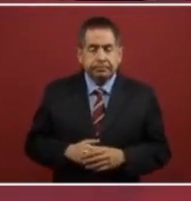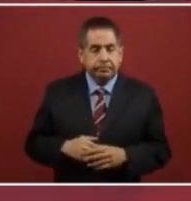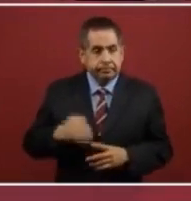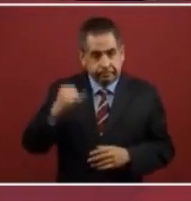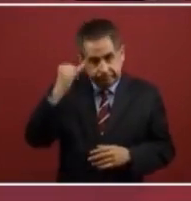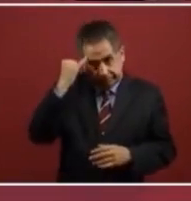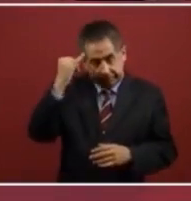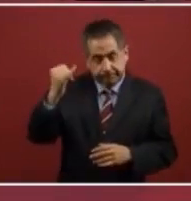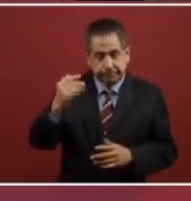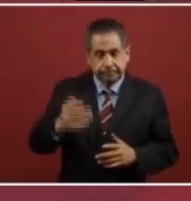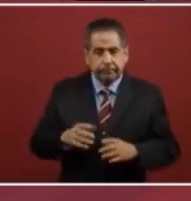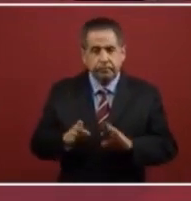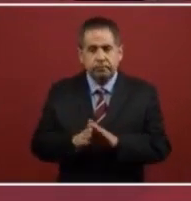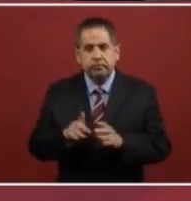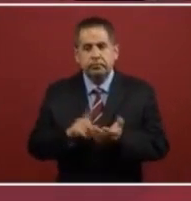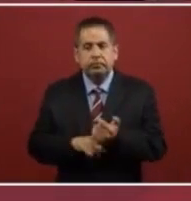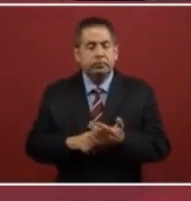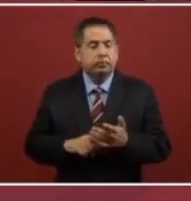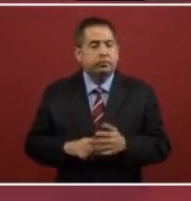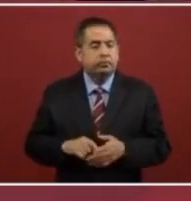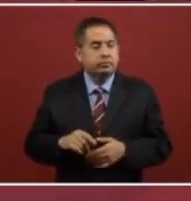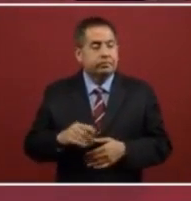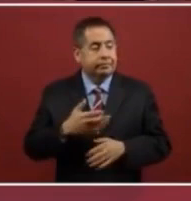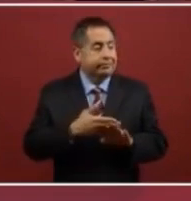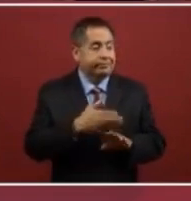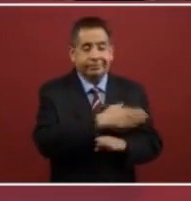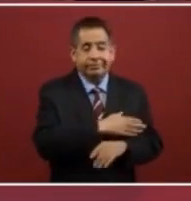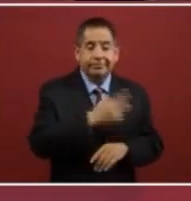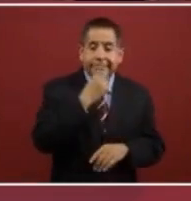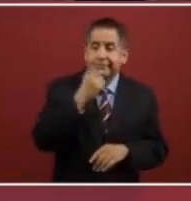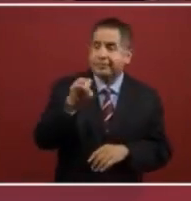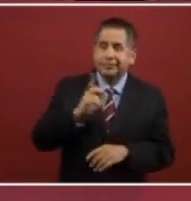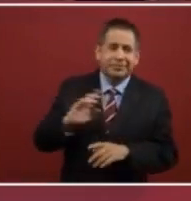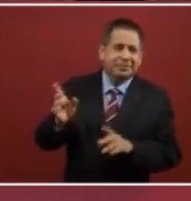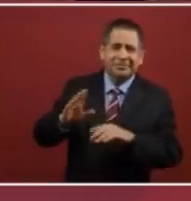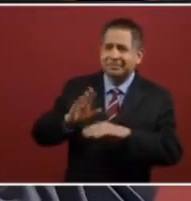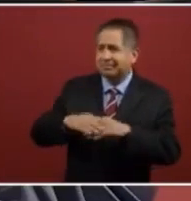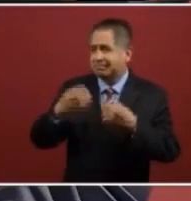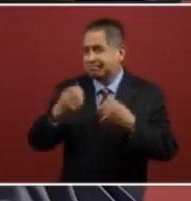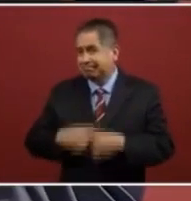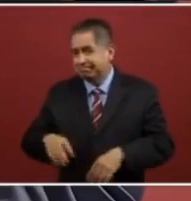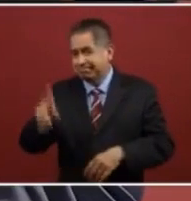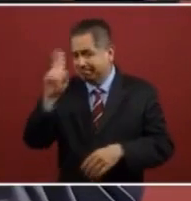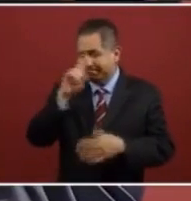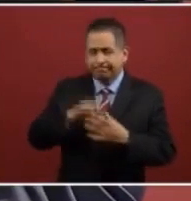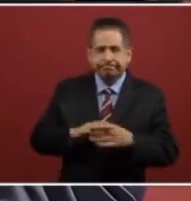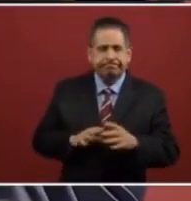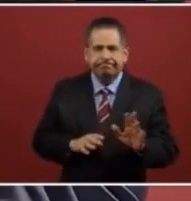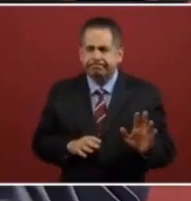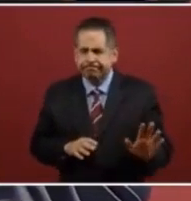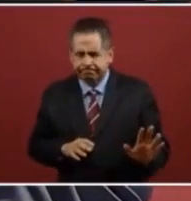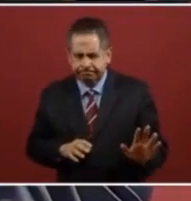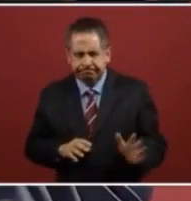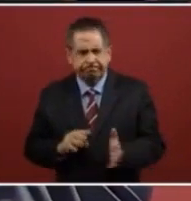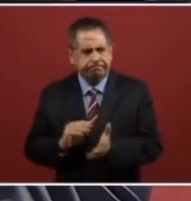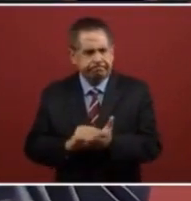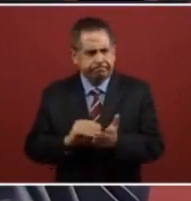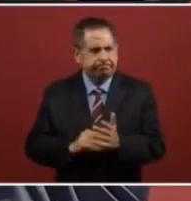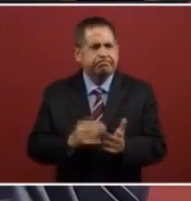pronosticaba that que they se nos iban a predicted caer that it los was gonna, impuestos o la that the recaudación taxes or de that impuestos